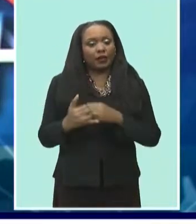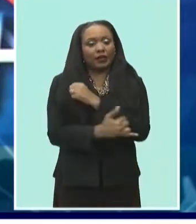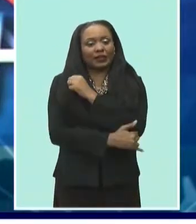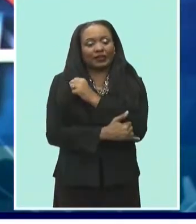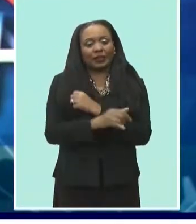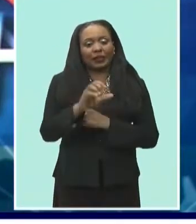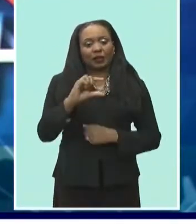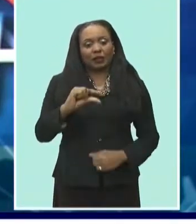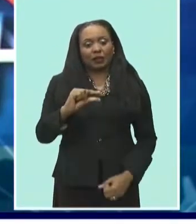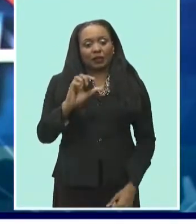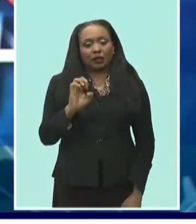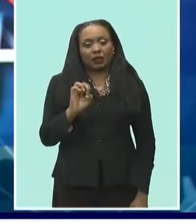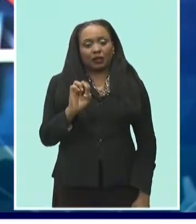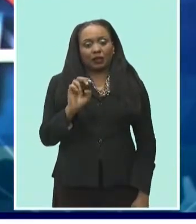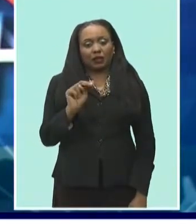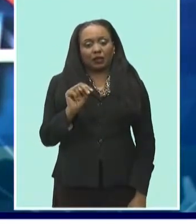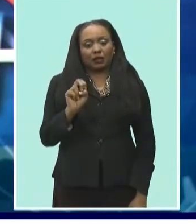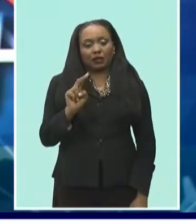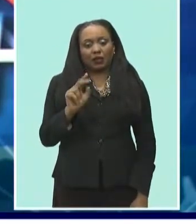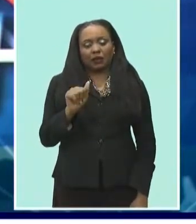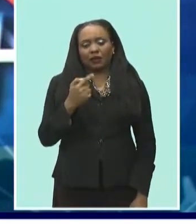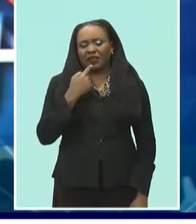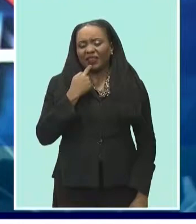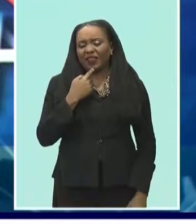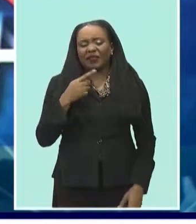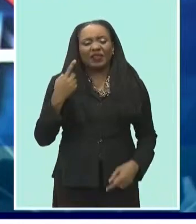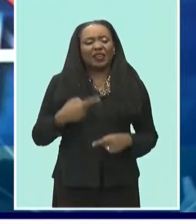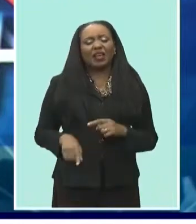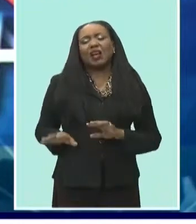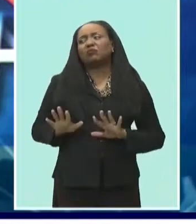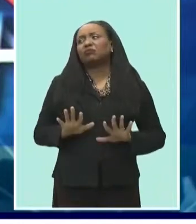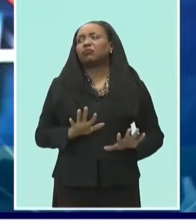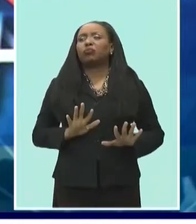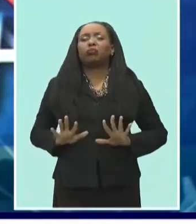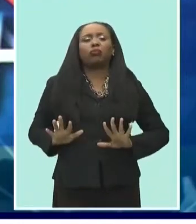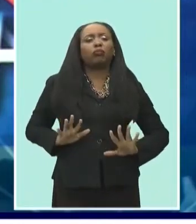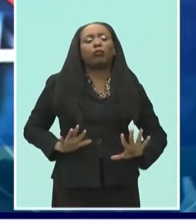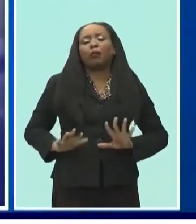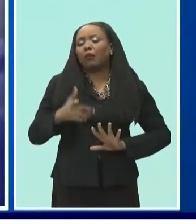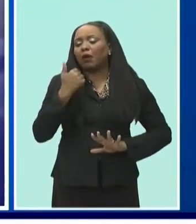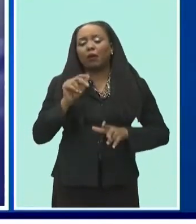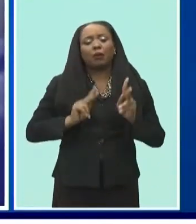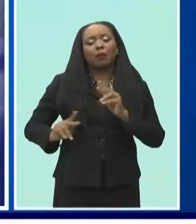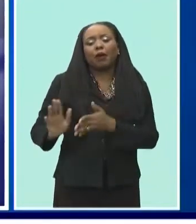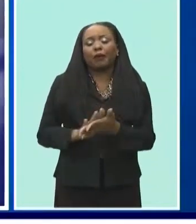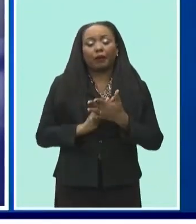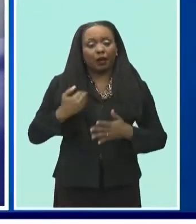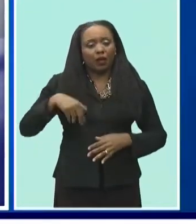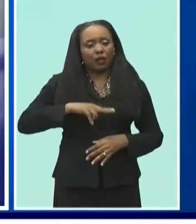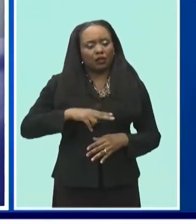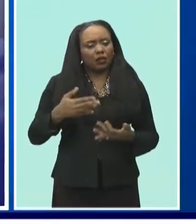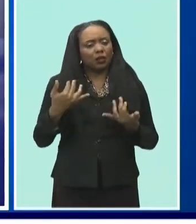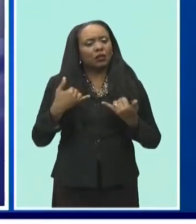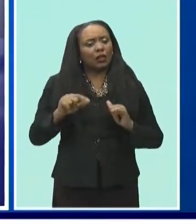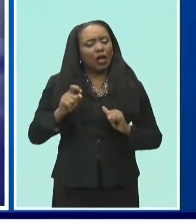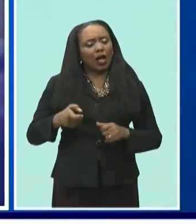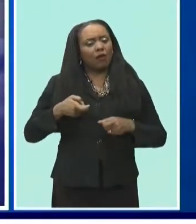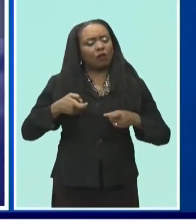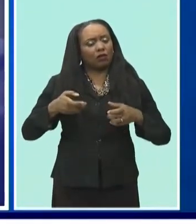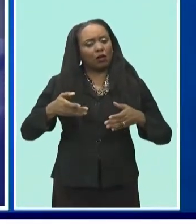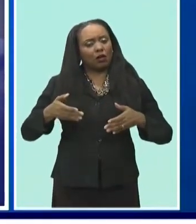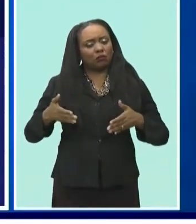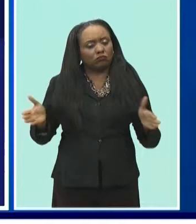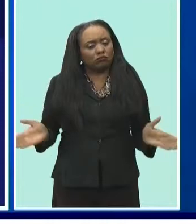He says that Barbados must not become complacent because of the praise. We actually have to continue to strive to have forward thinking